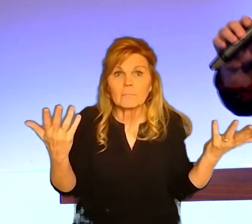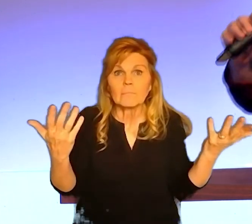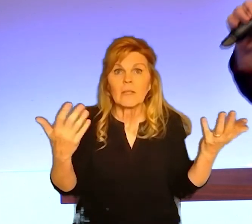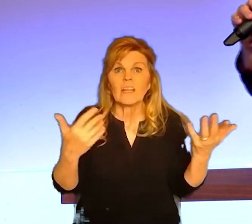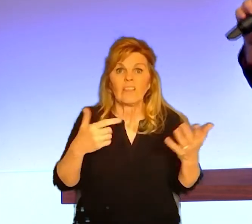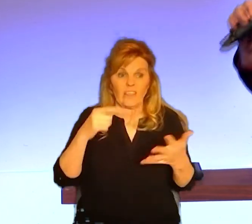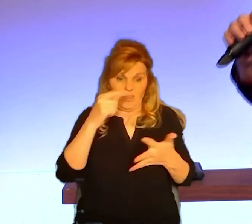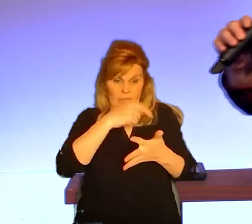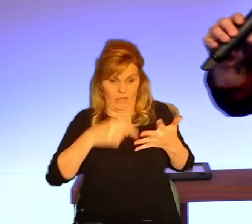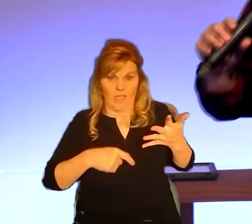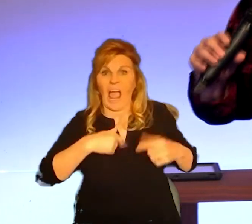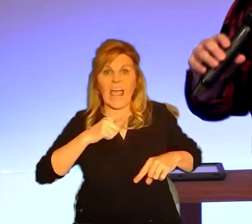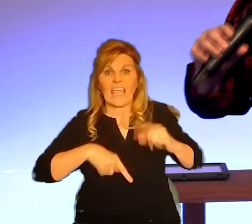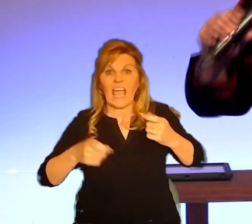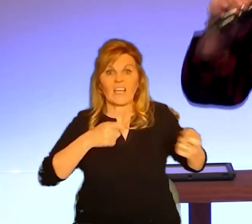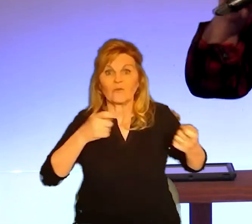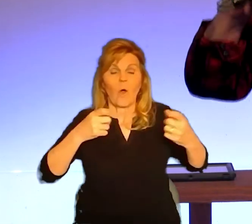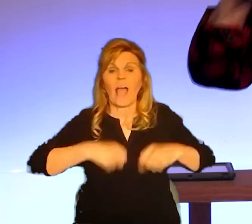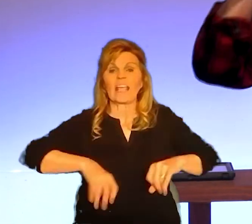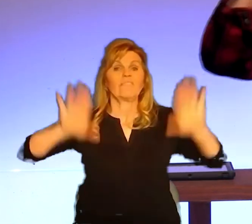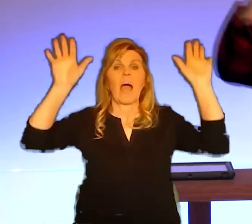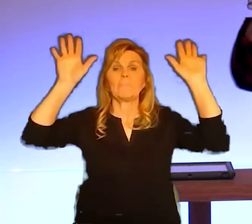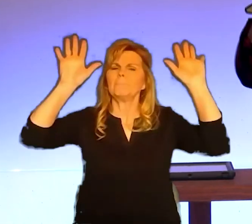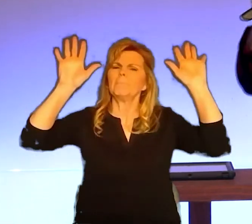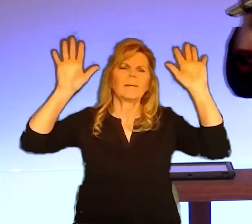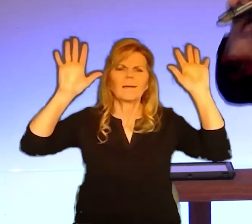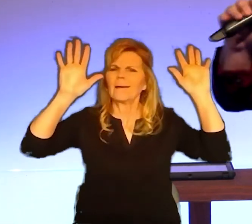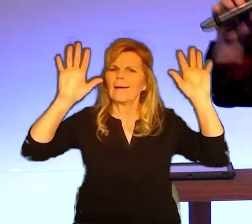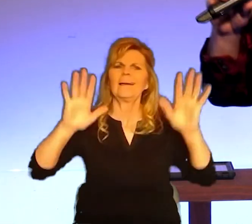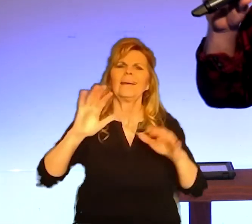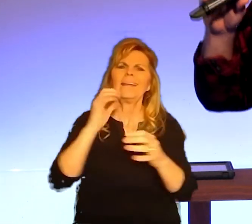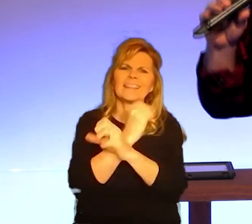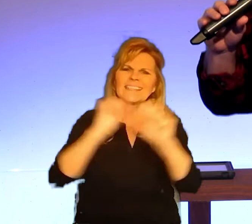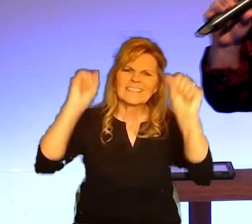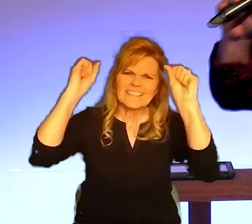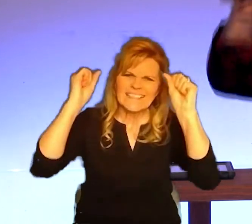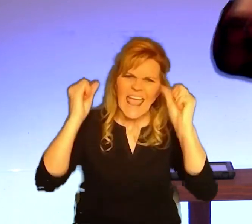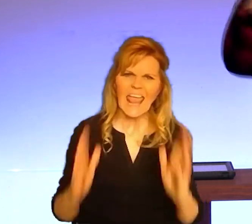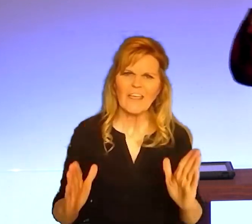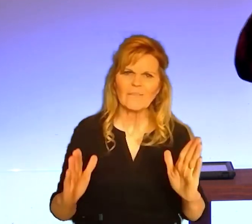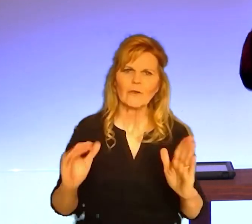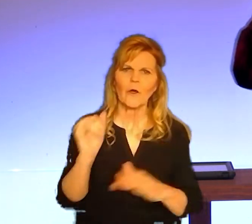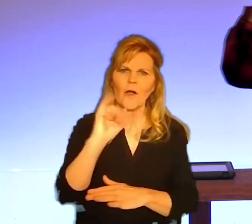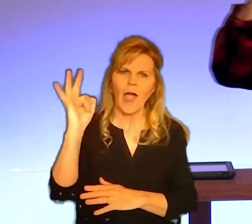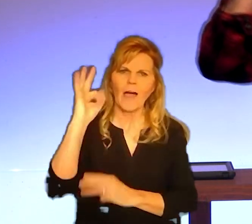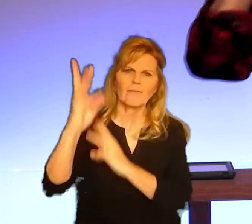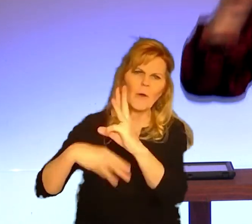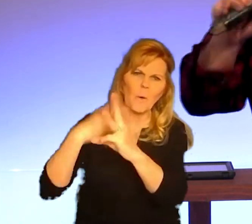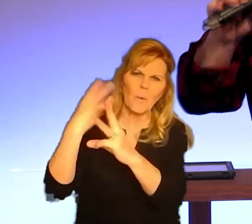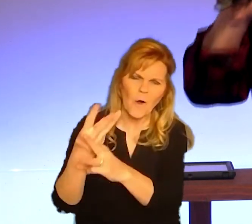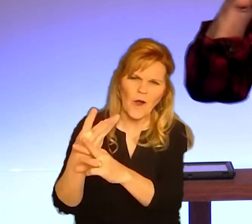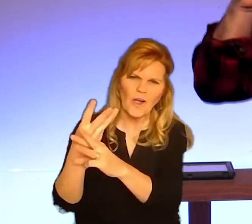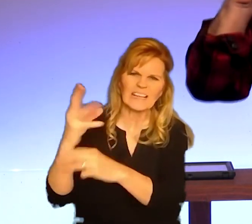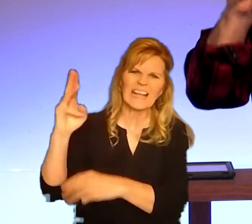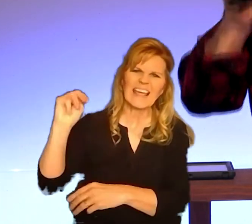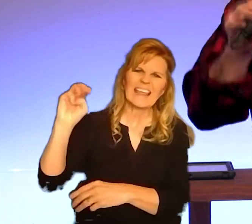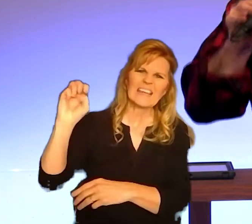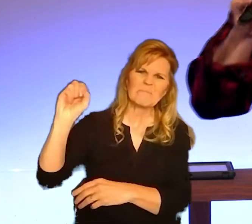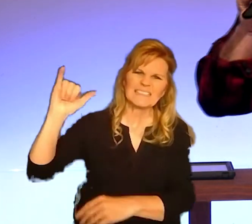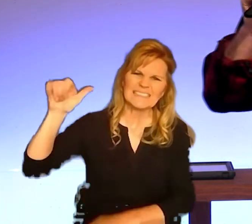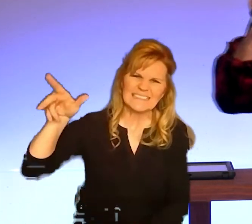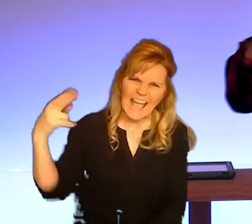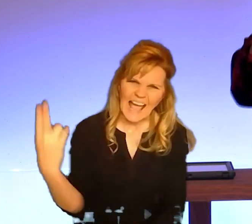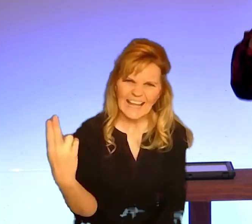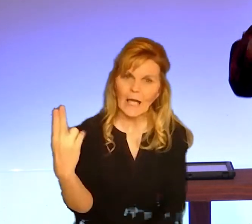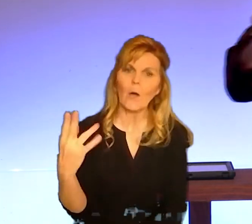and you are at the end of yourself. Come on, I believe that the Savior of the world, that the Messiah wants to speak to you in the midst of